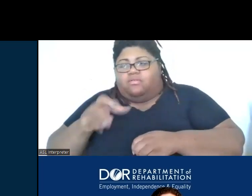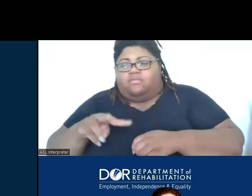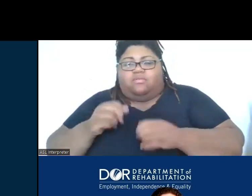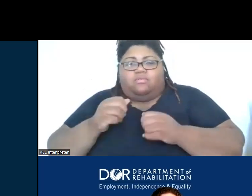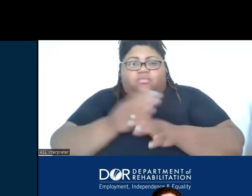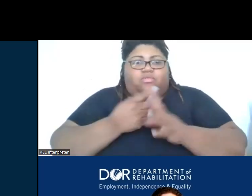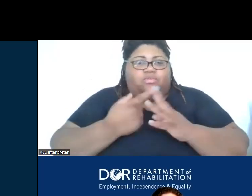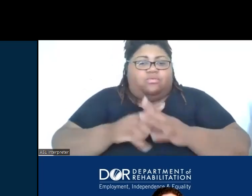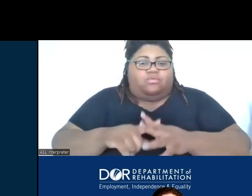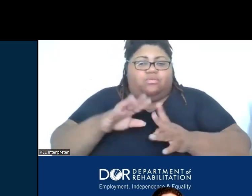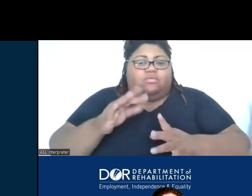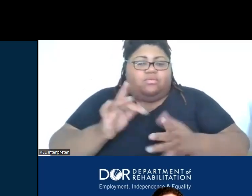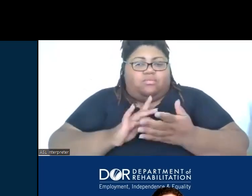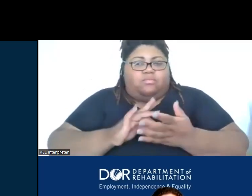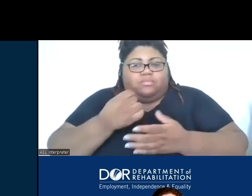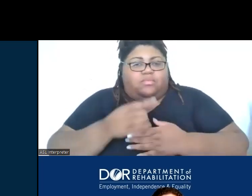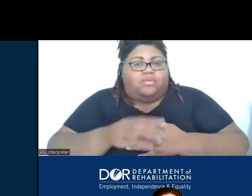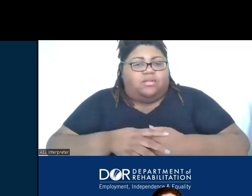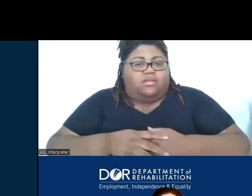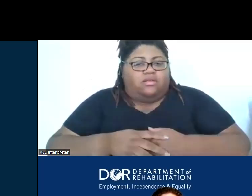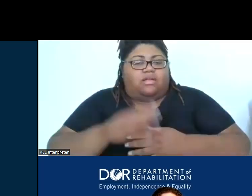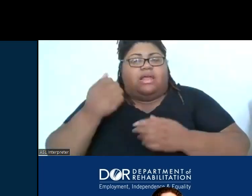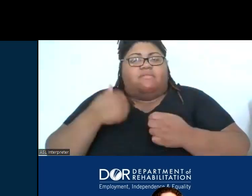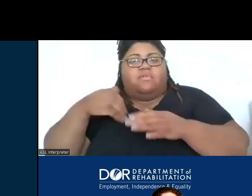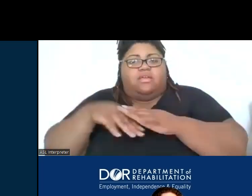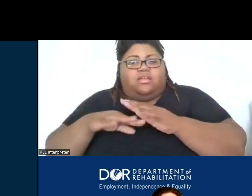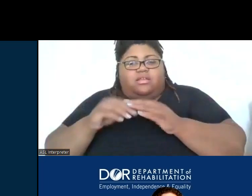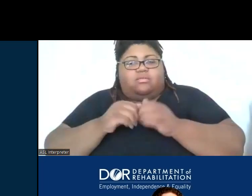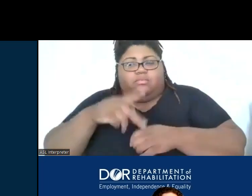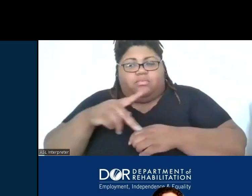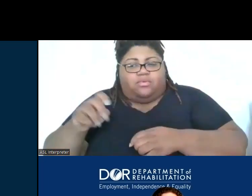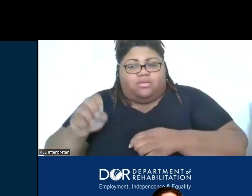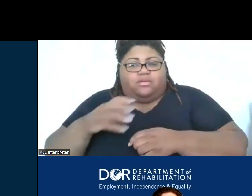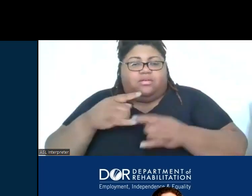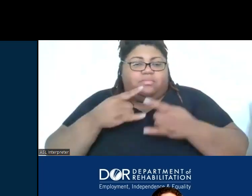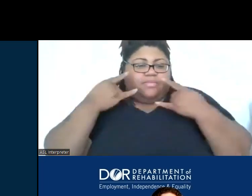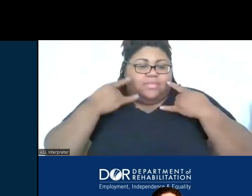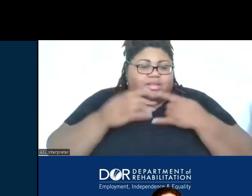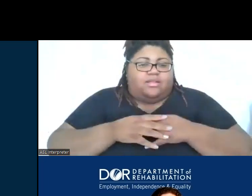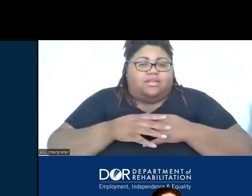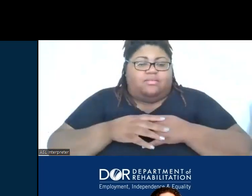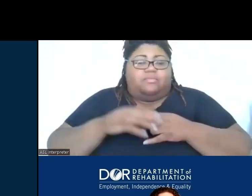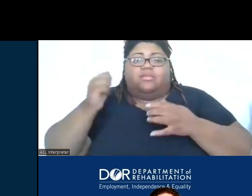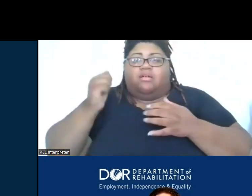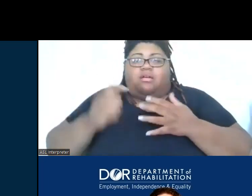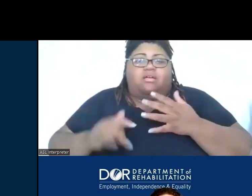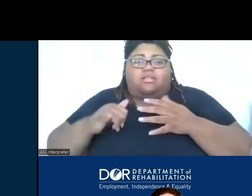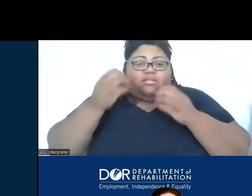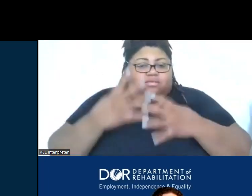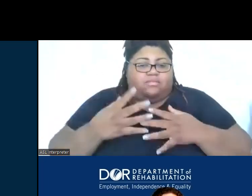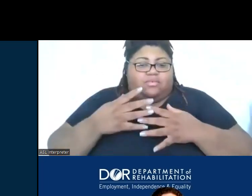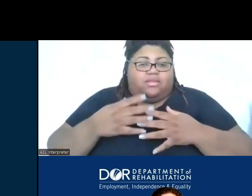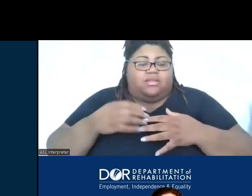And also having access to PPE and masks. All of these are available through the independent